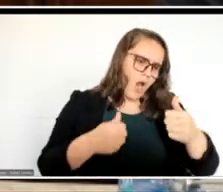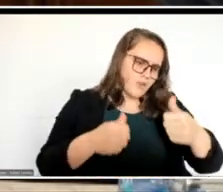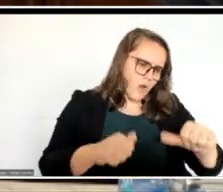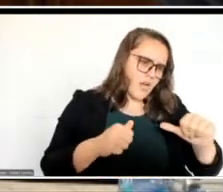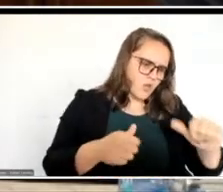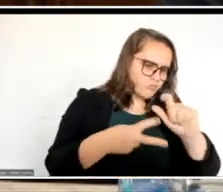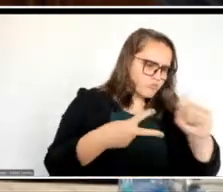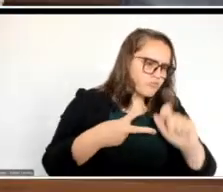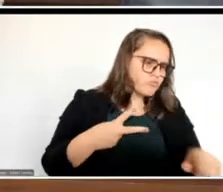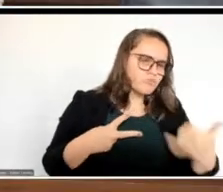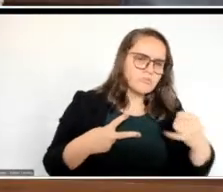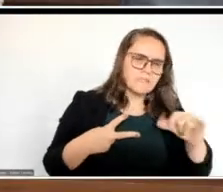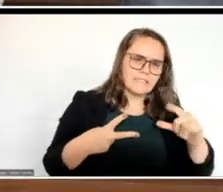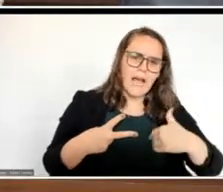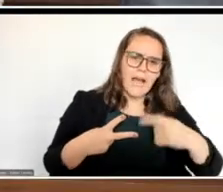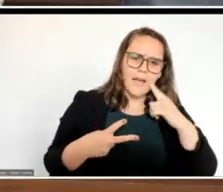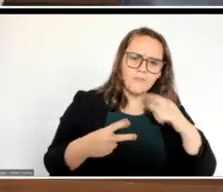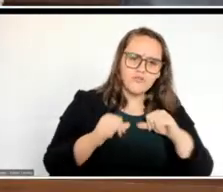trying.